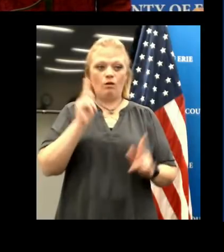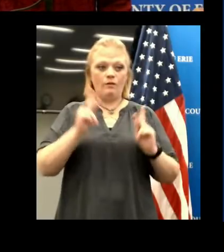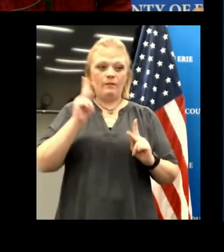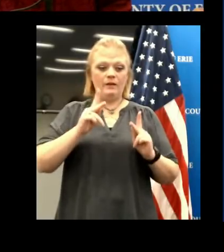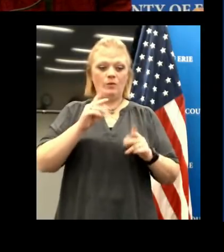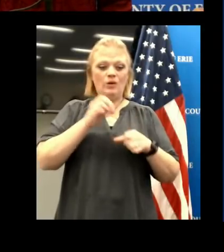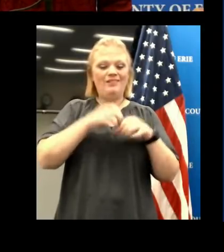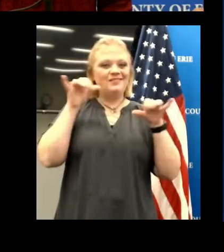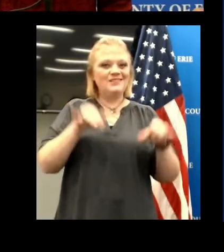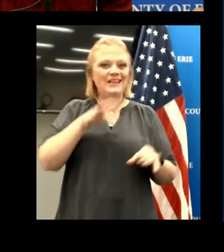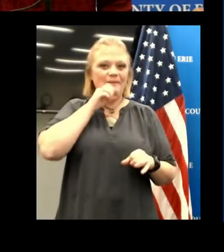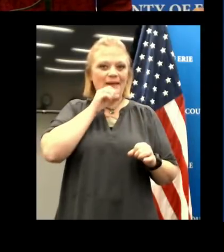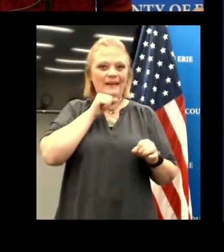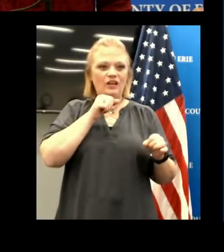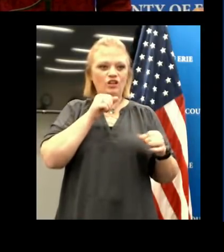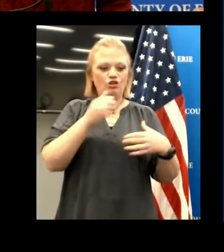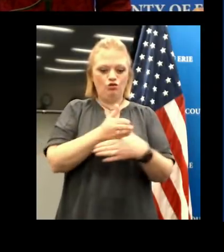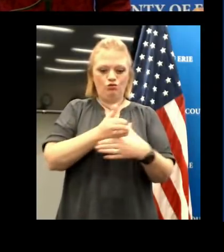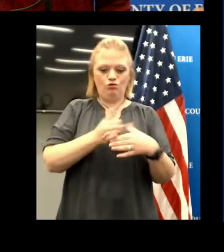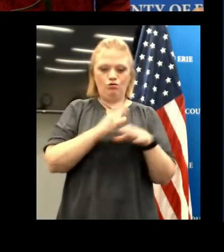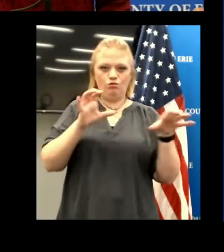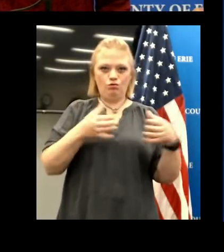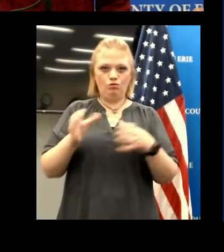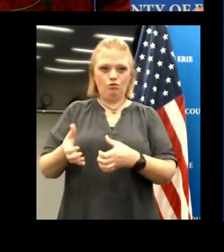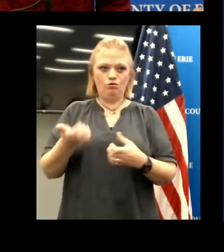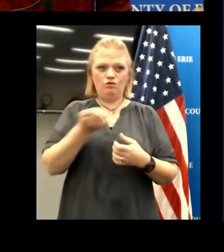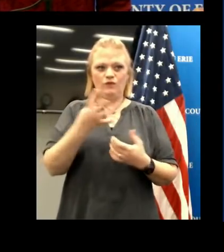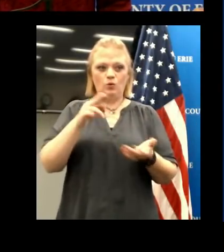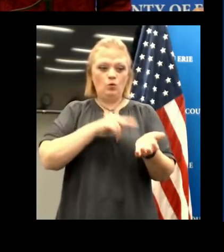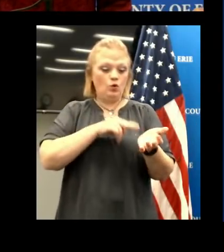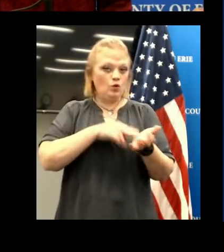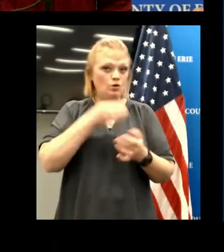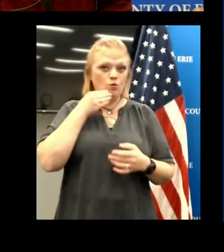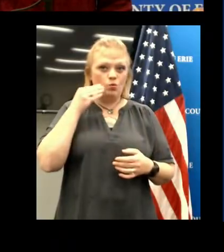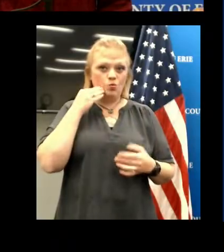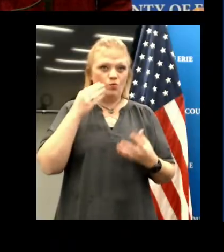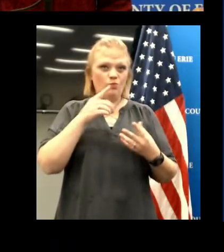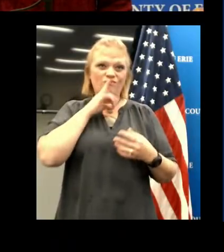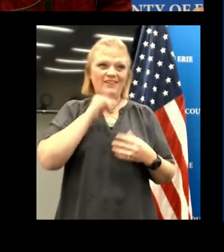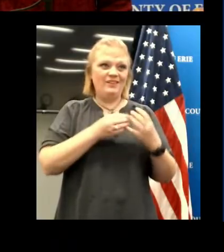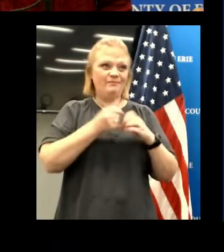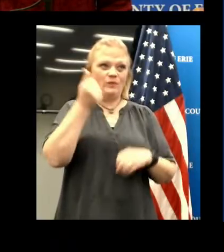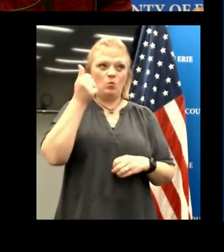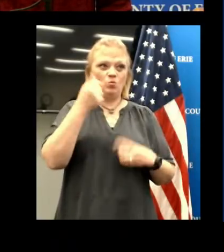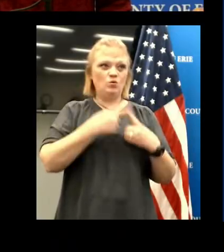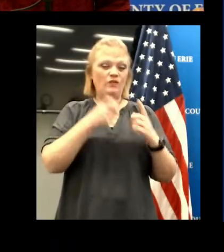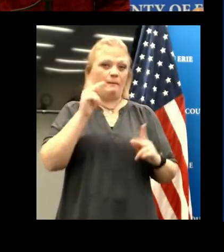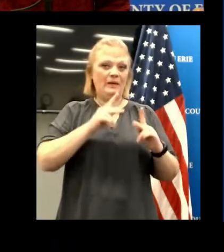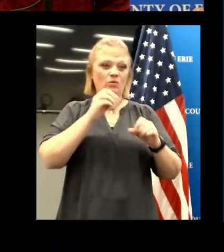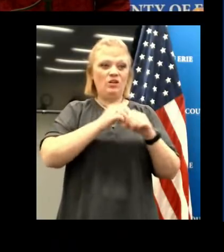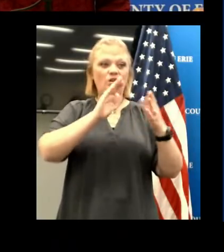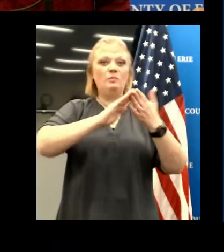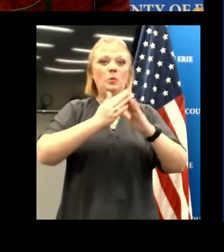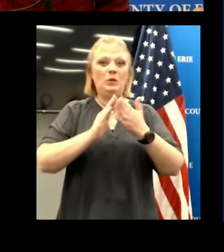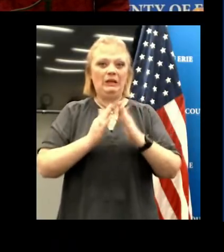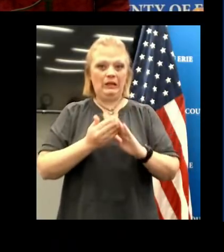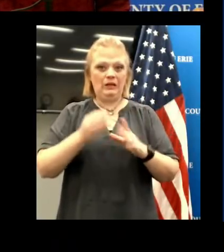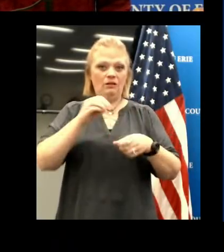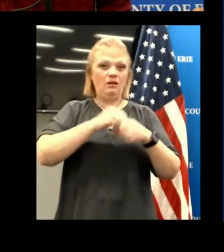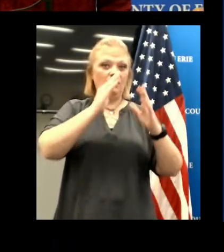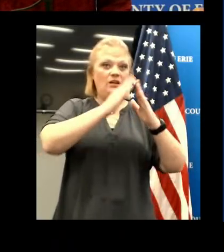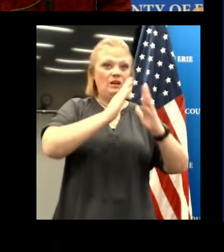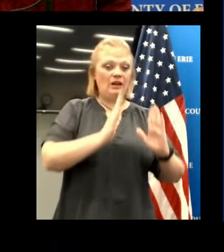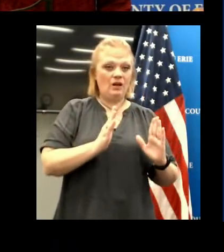groups. So there are a few in nursing homes. Really, the vast majority are from people in the community, either from in